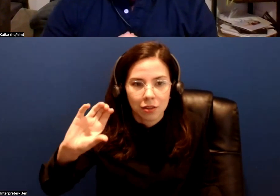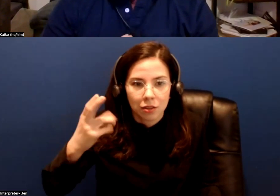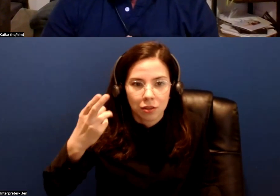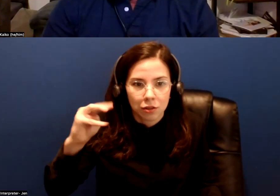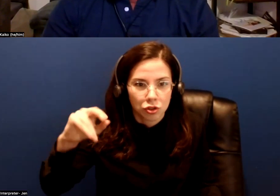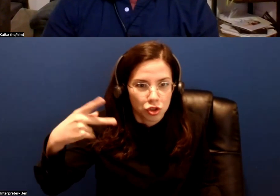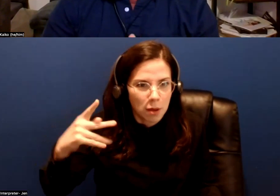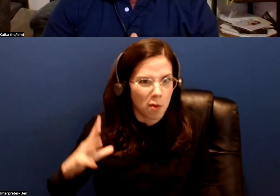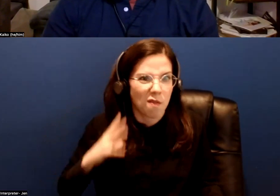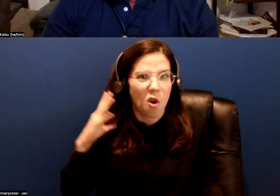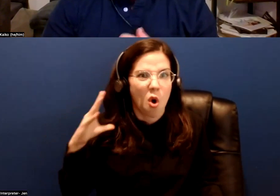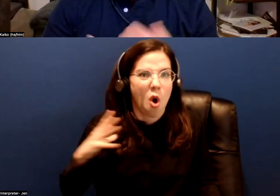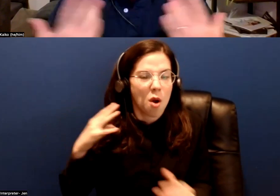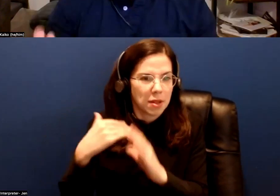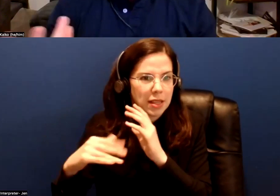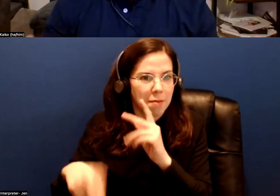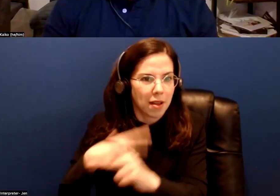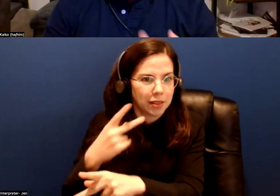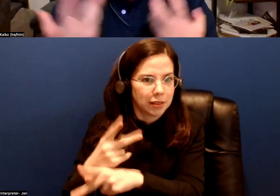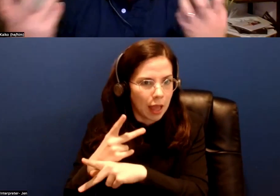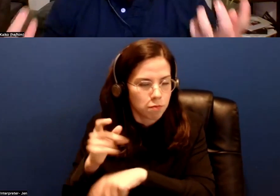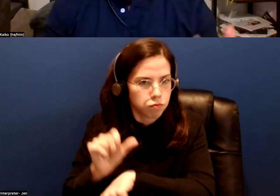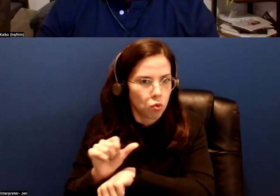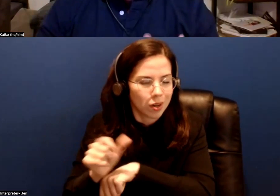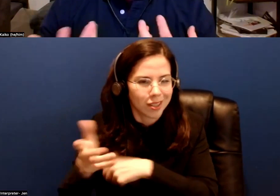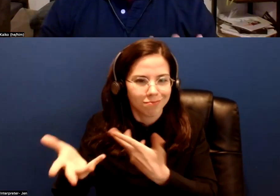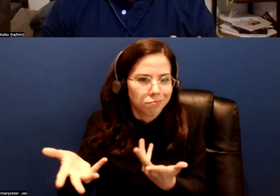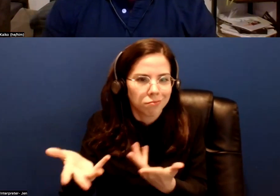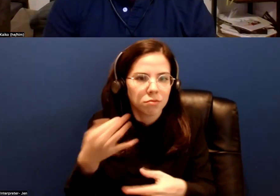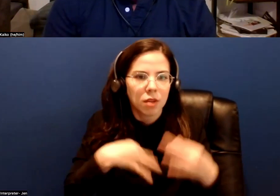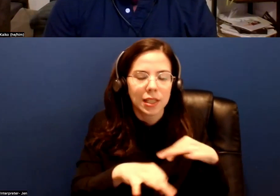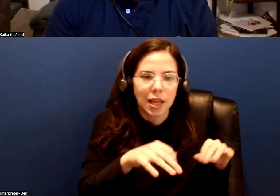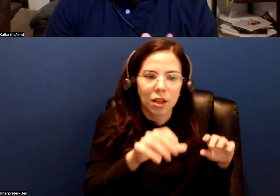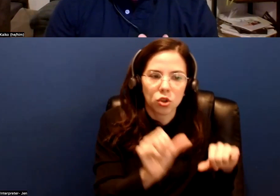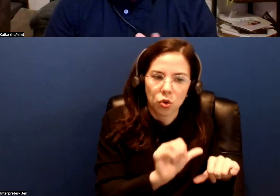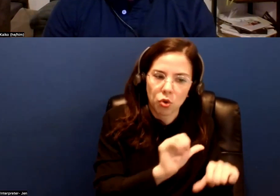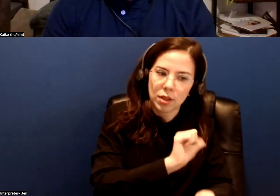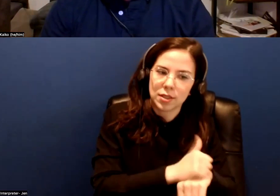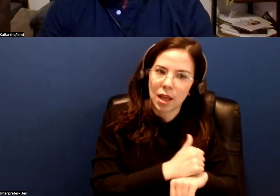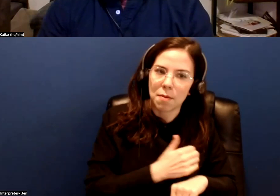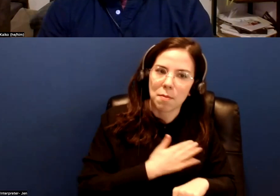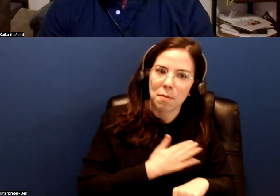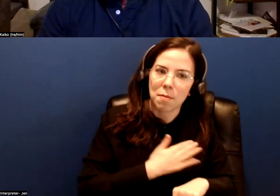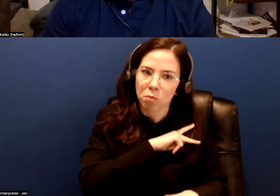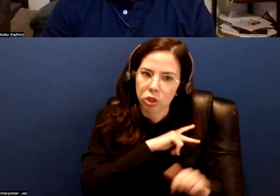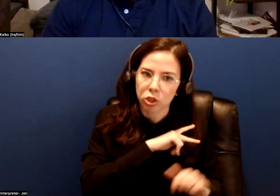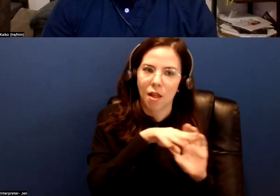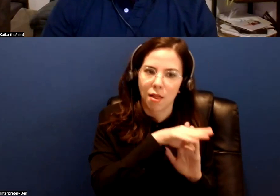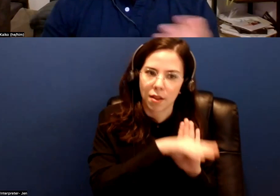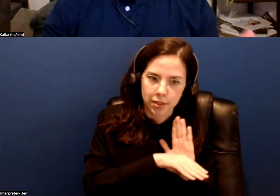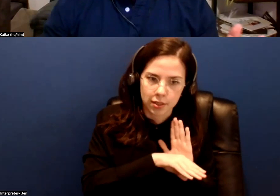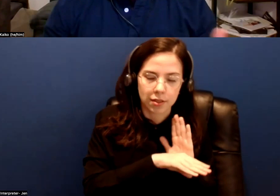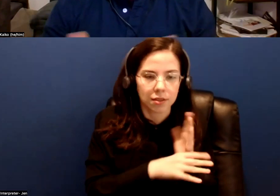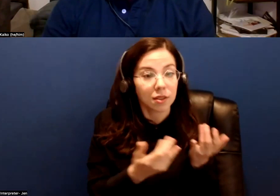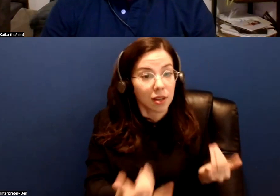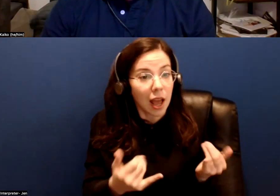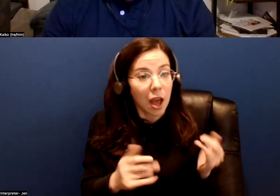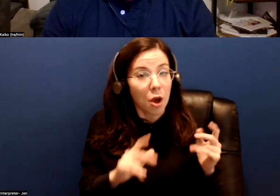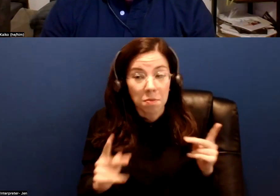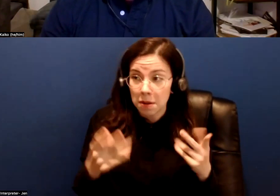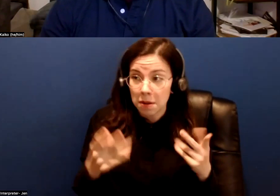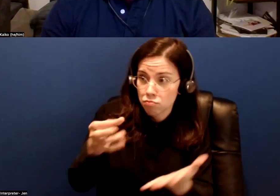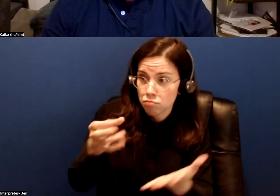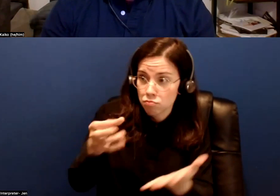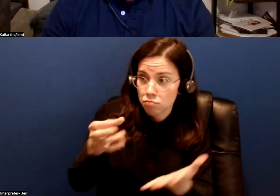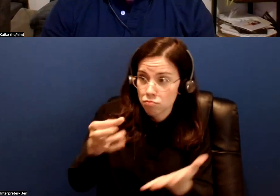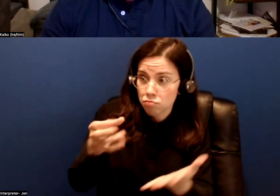that, what you can do is kind of cultivate your own personal email list, and then people have given you permission to send